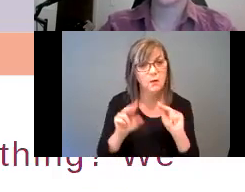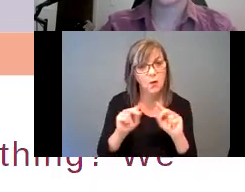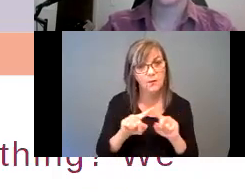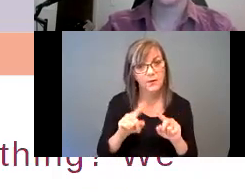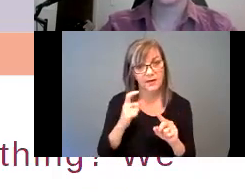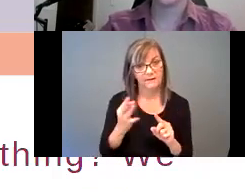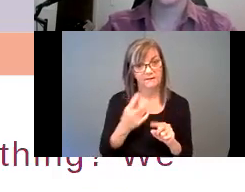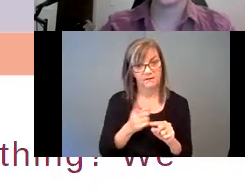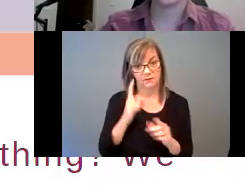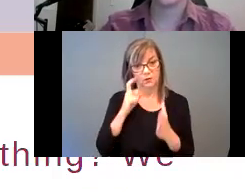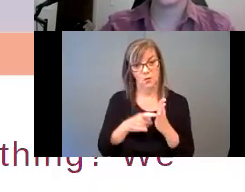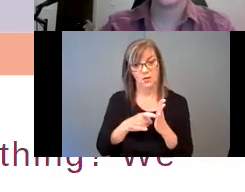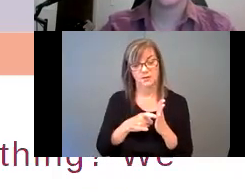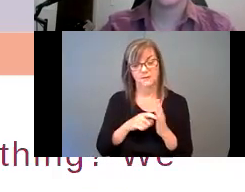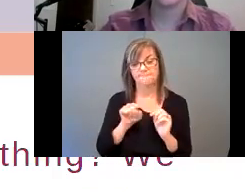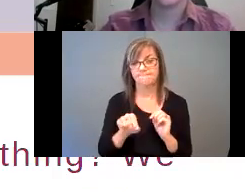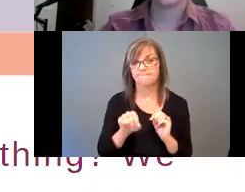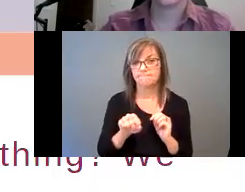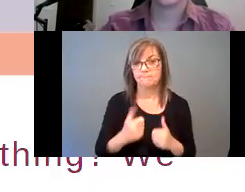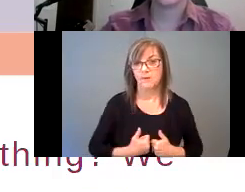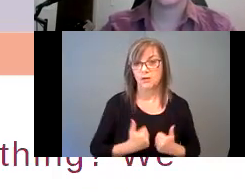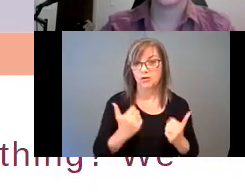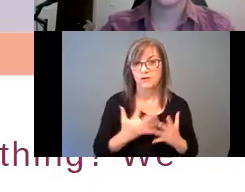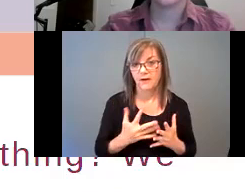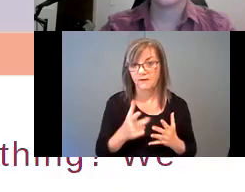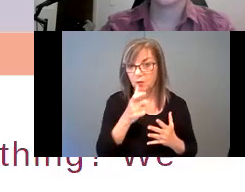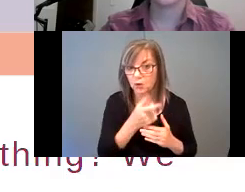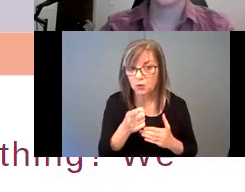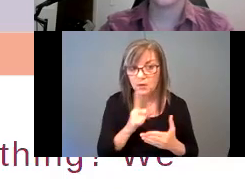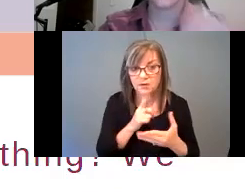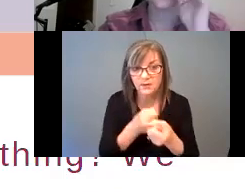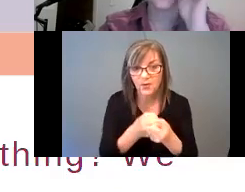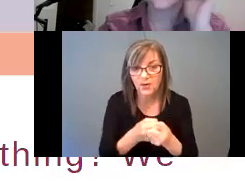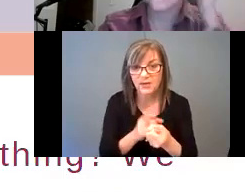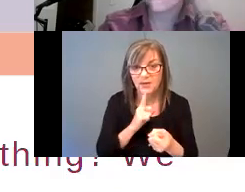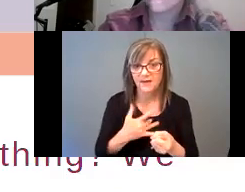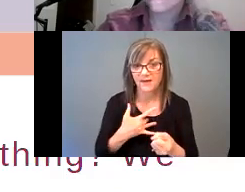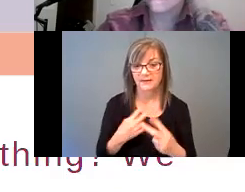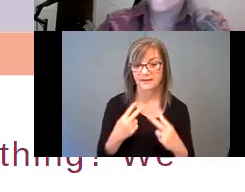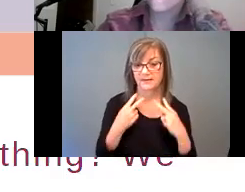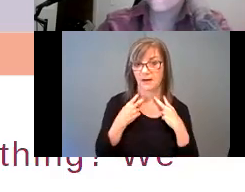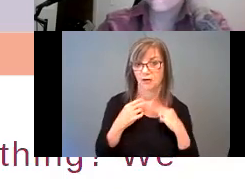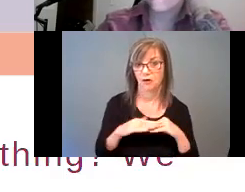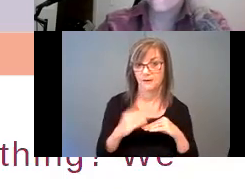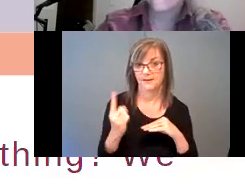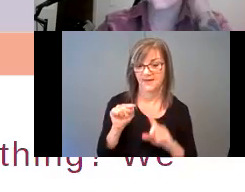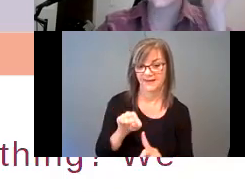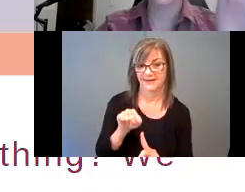that there's something that a survivor that you're supporting feels really stuck on, that could be an opportunity to explore it